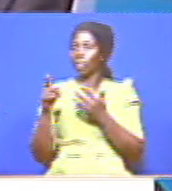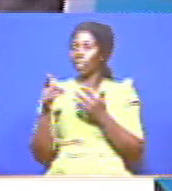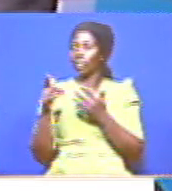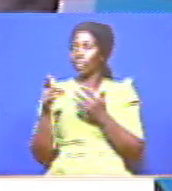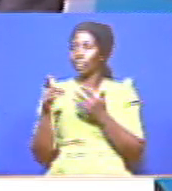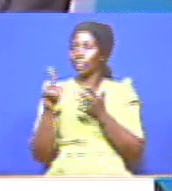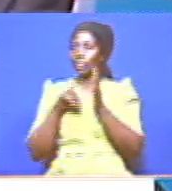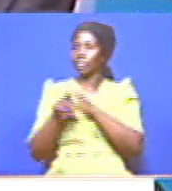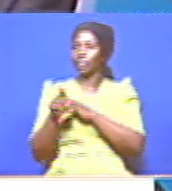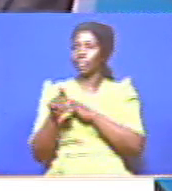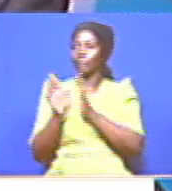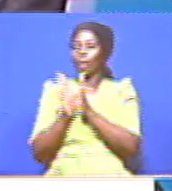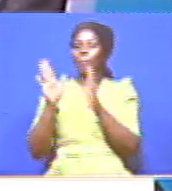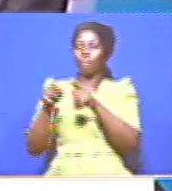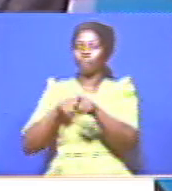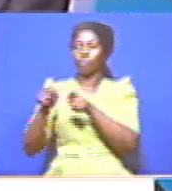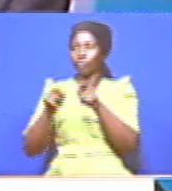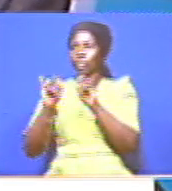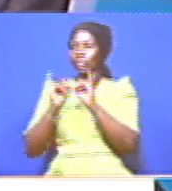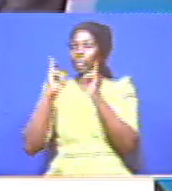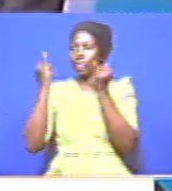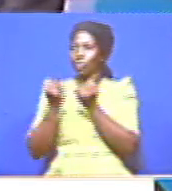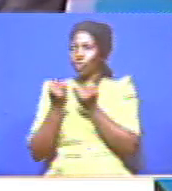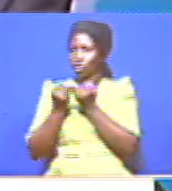the public, your regulatory body is the mm-hmm. Kenya, what do you call the